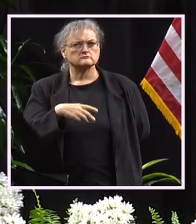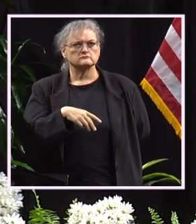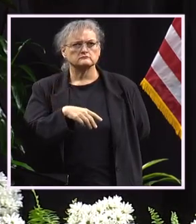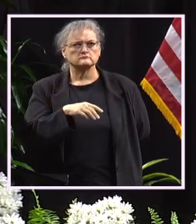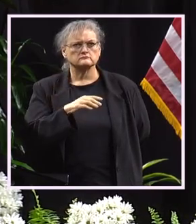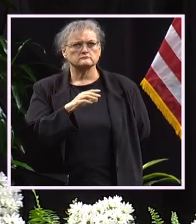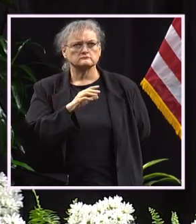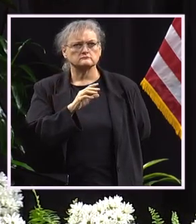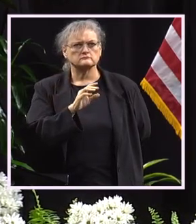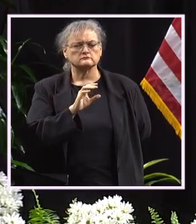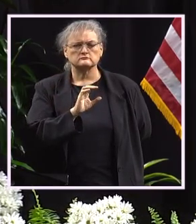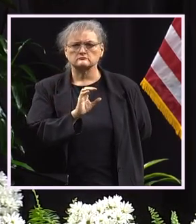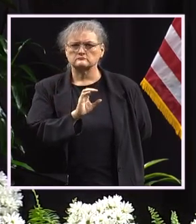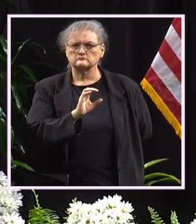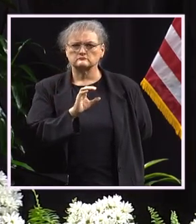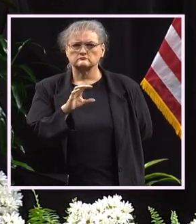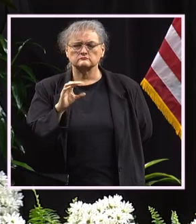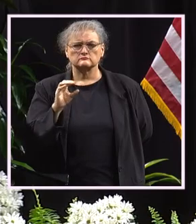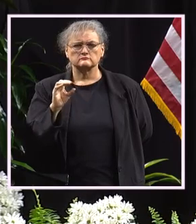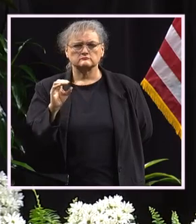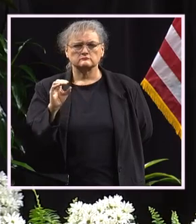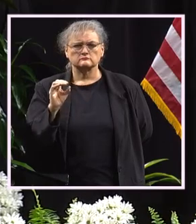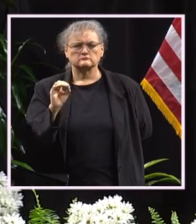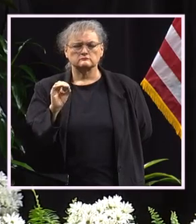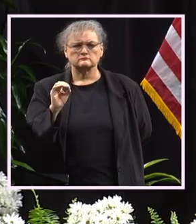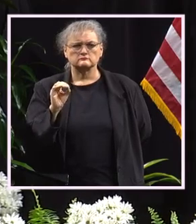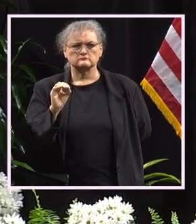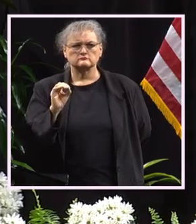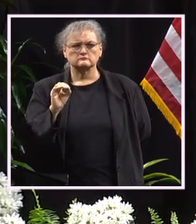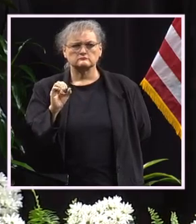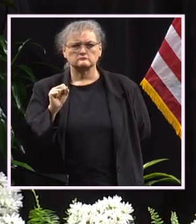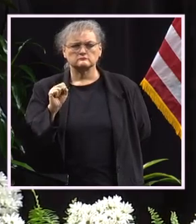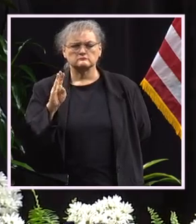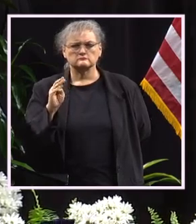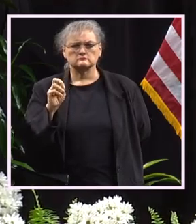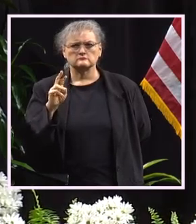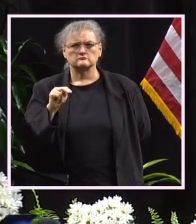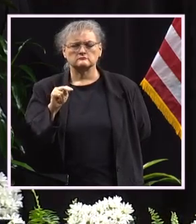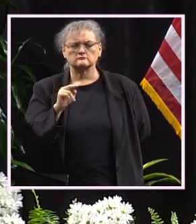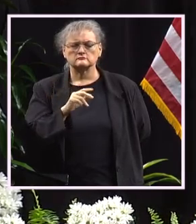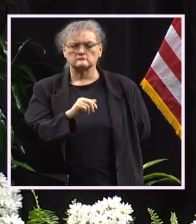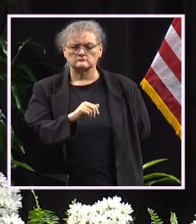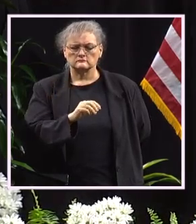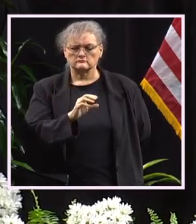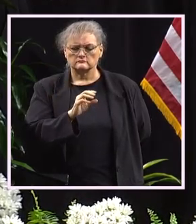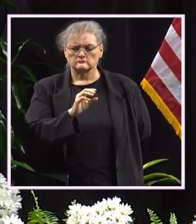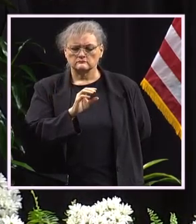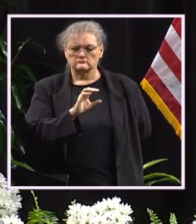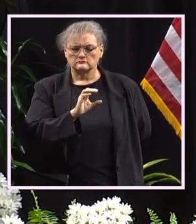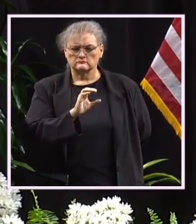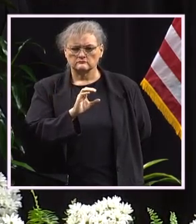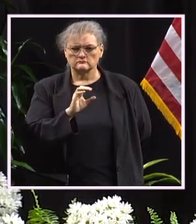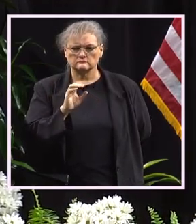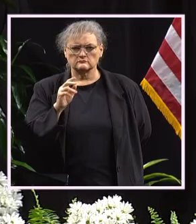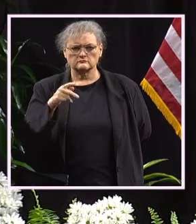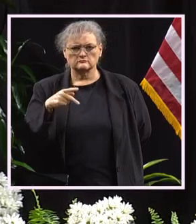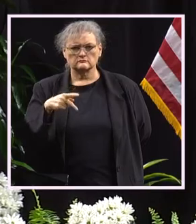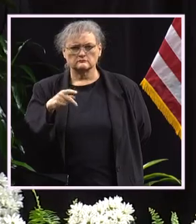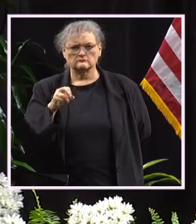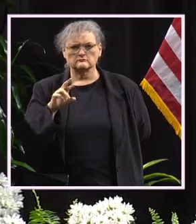R. Osborne, magna cum laude, Grace Maria Polston, Molly G.